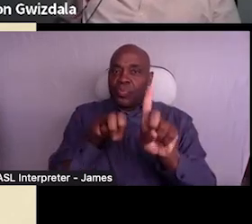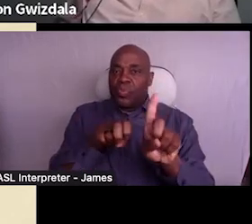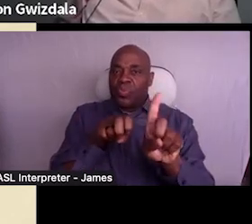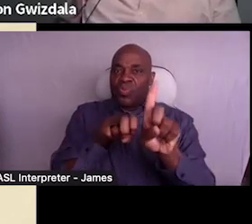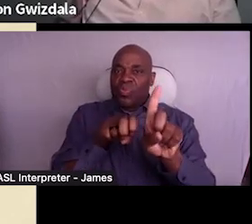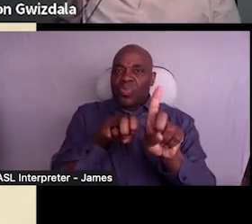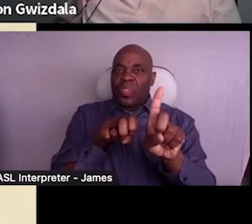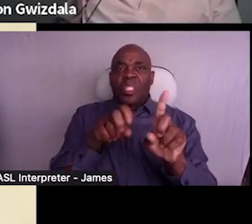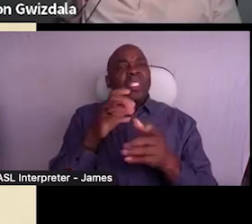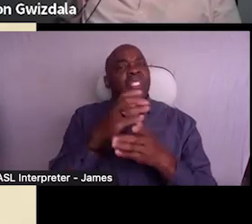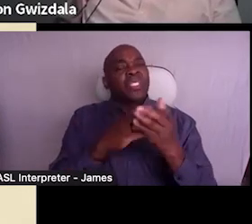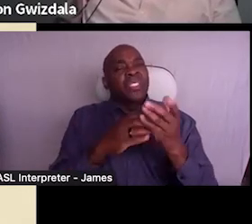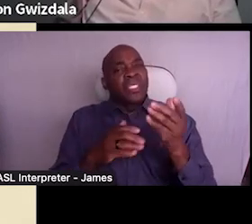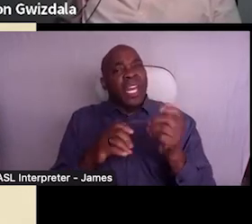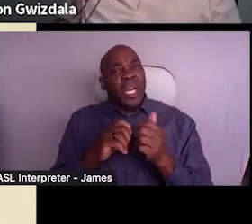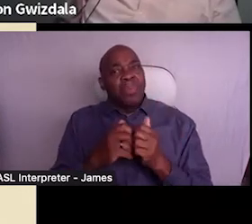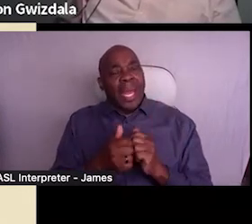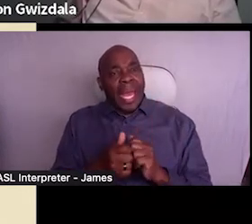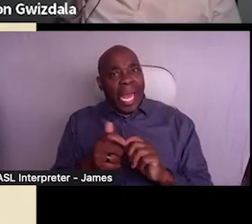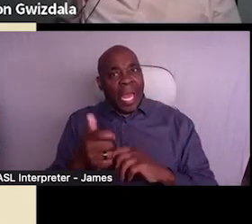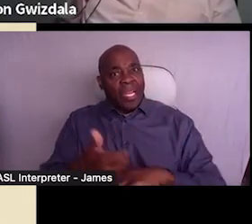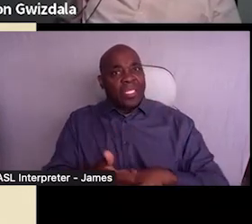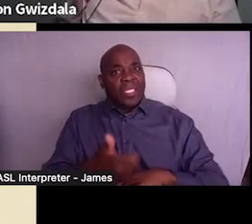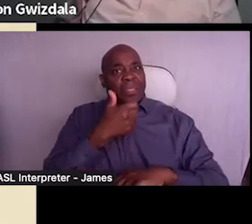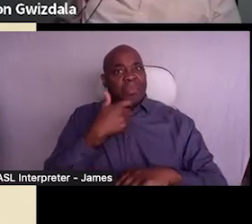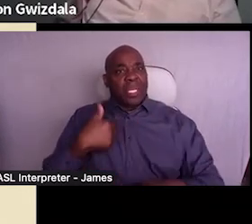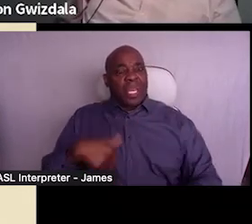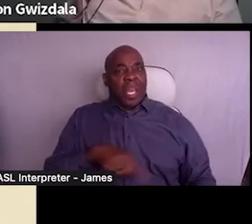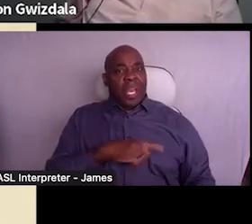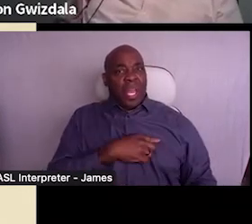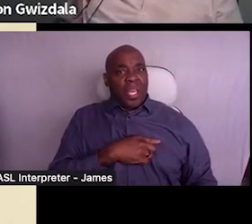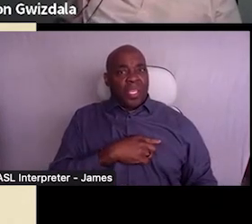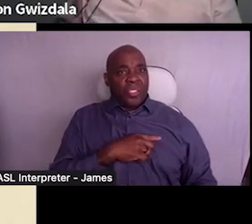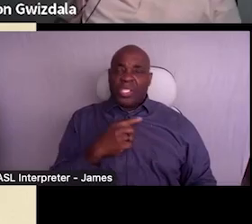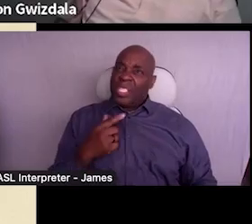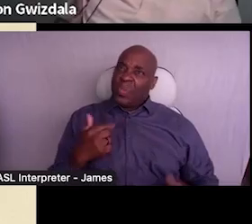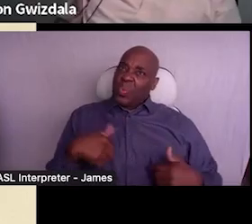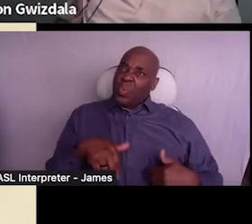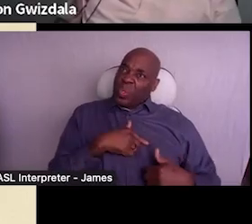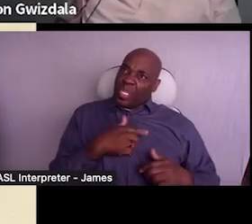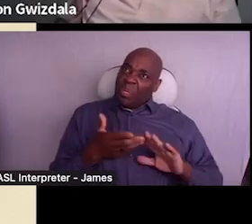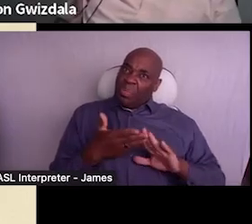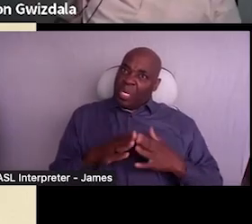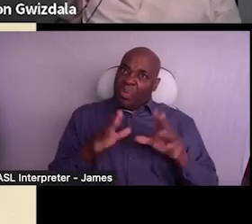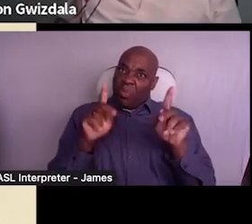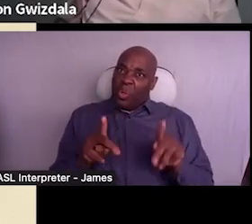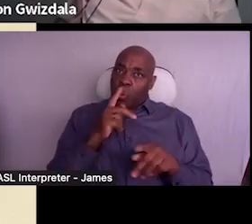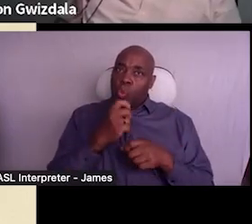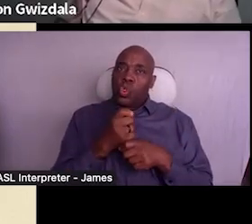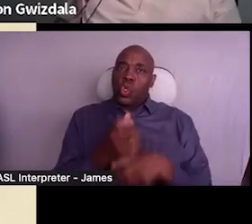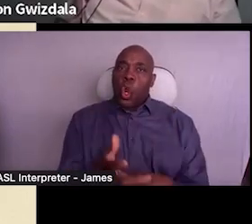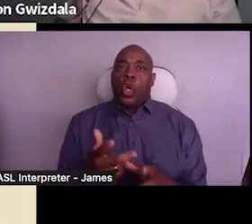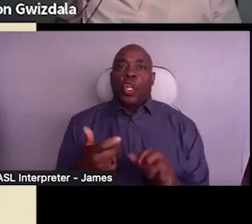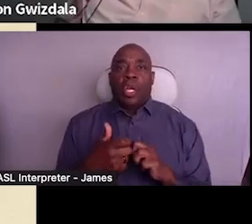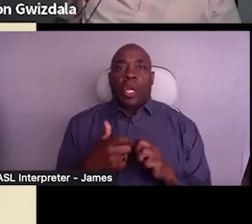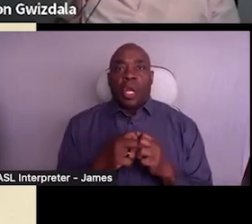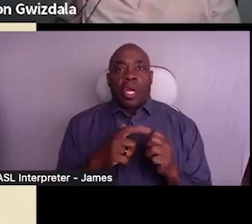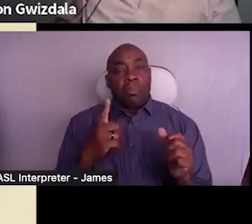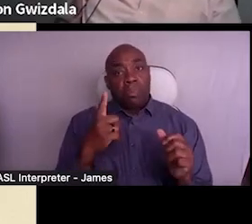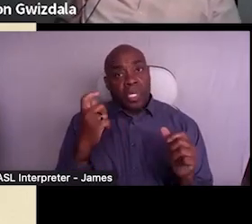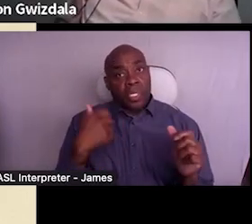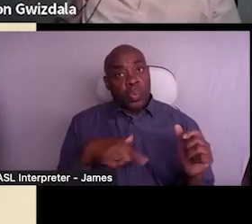to us, and we're the ones who have caused the problem because we might get a little